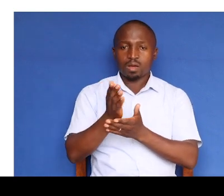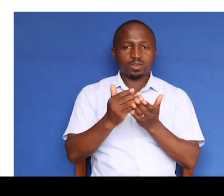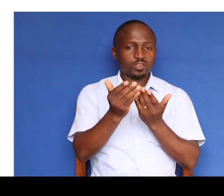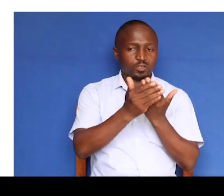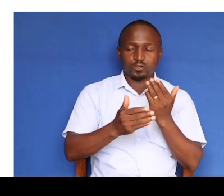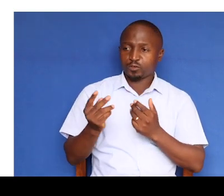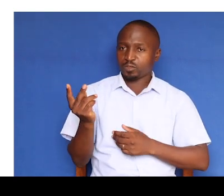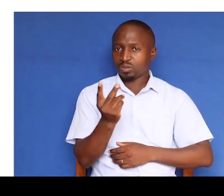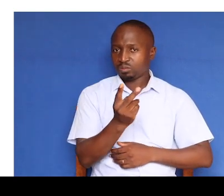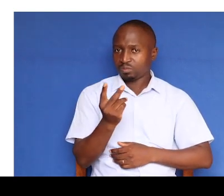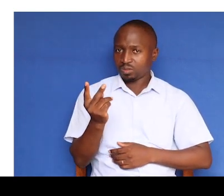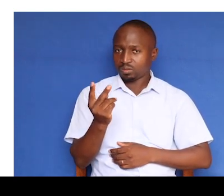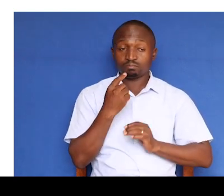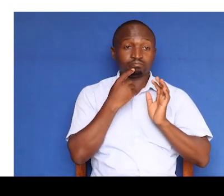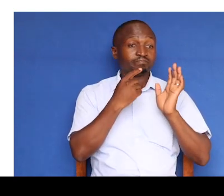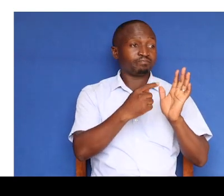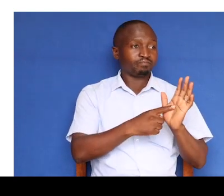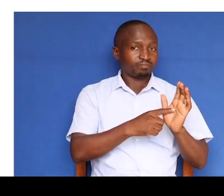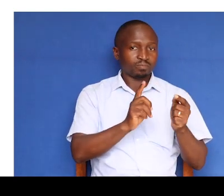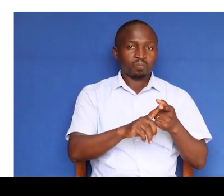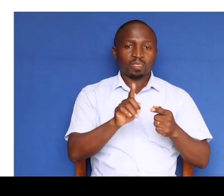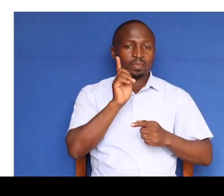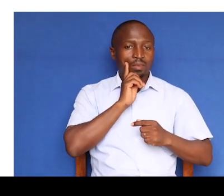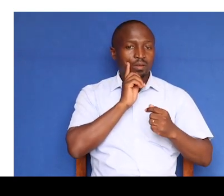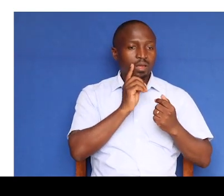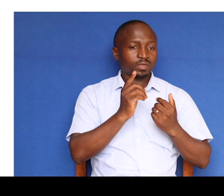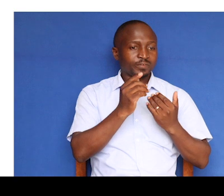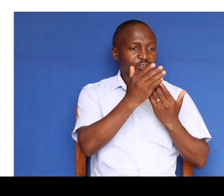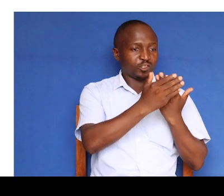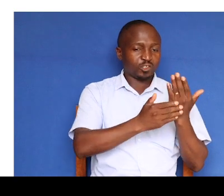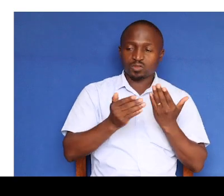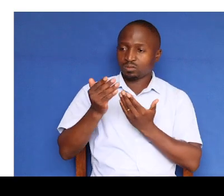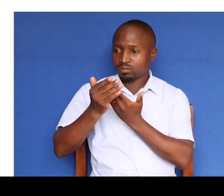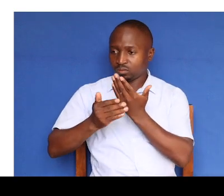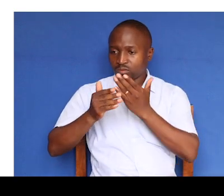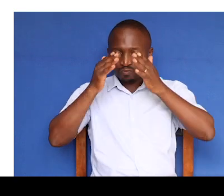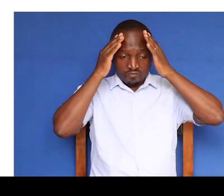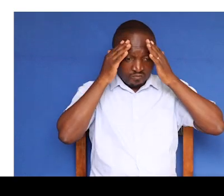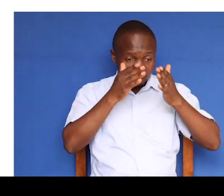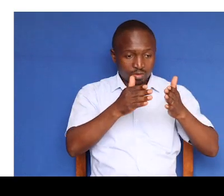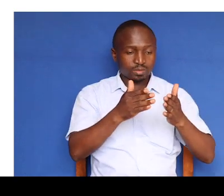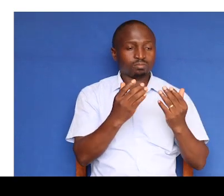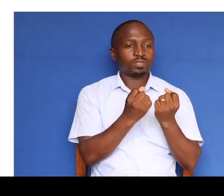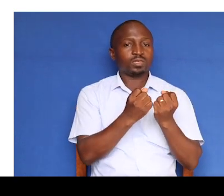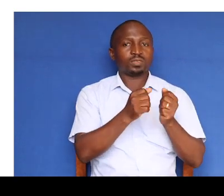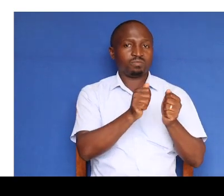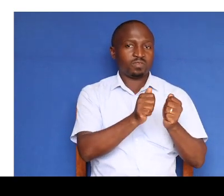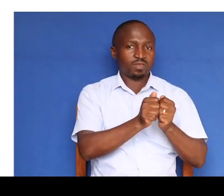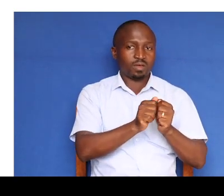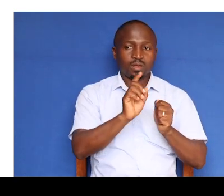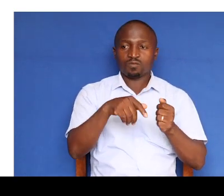two nations. In this, each nation should specialize in the production and export of